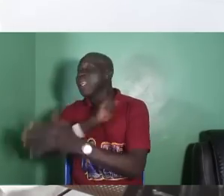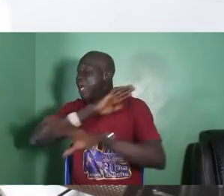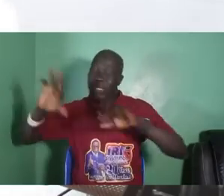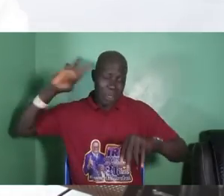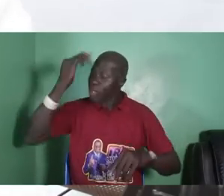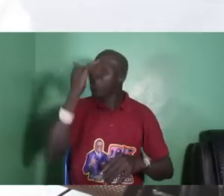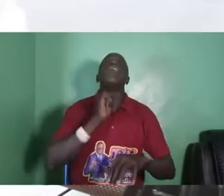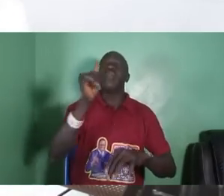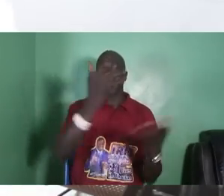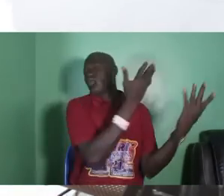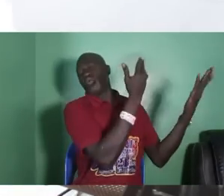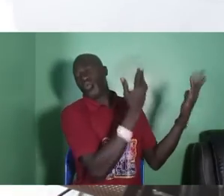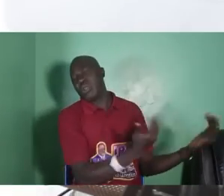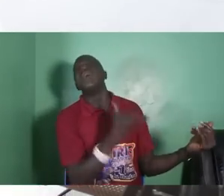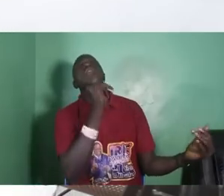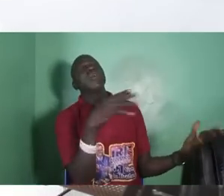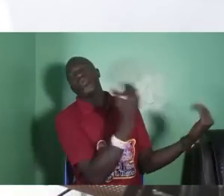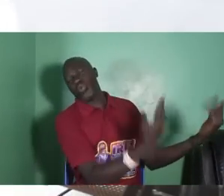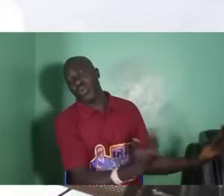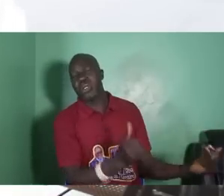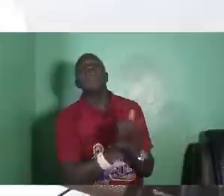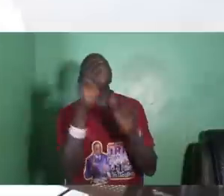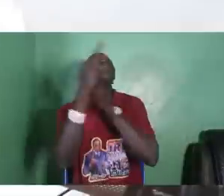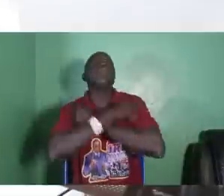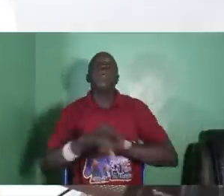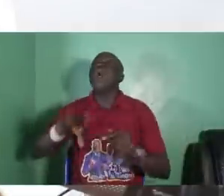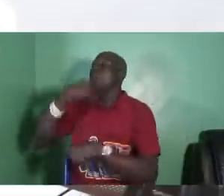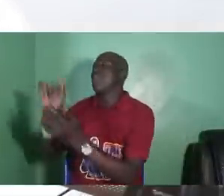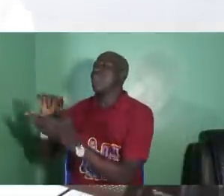duro that's why you must not wait oh gbadọ duro you must not relax and you tell no